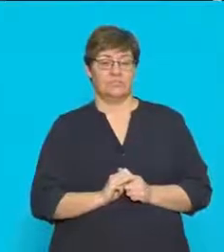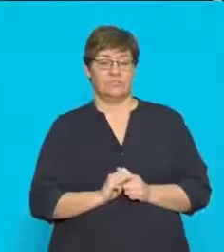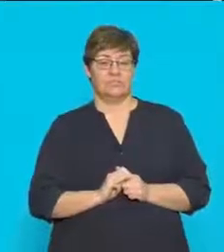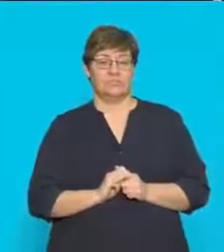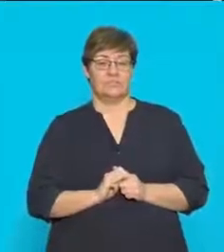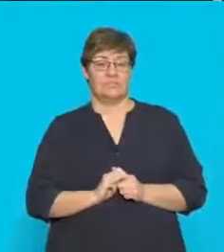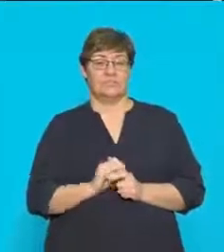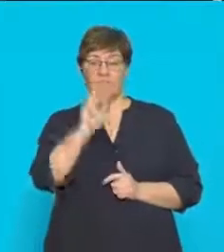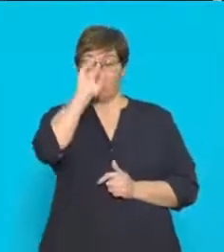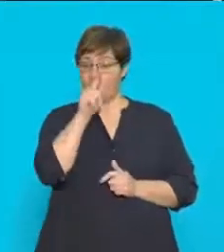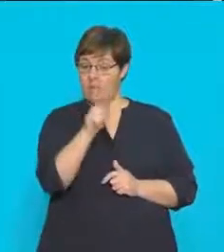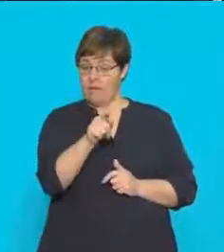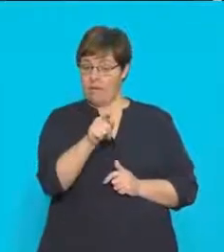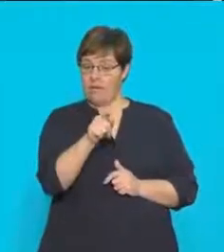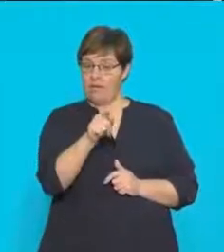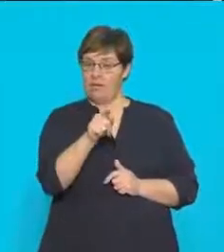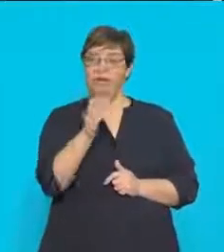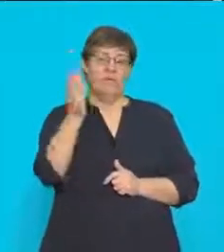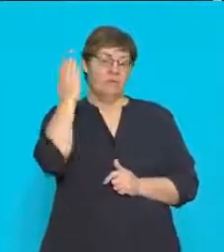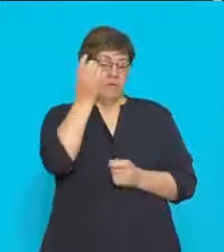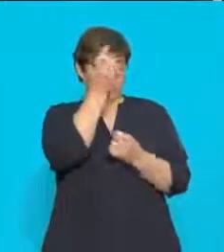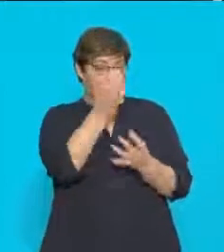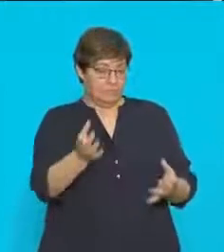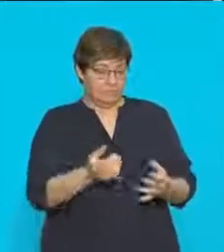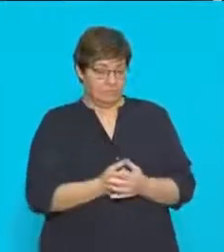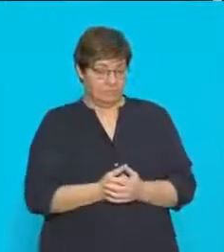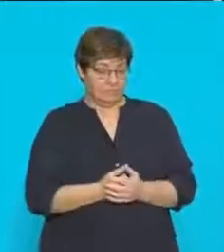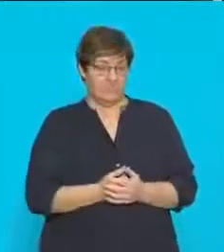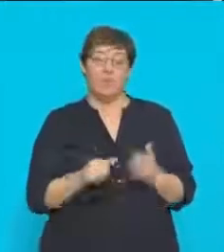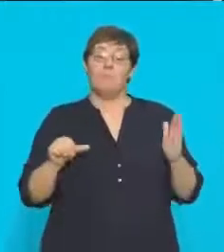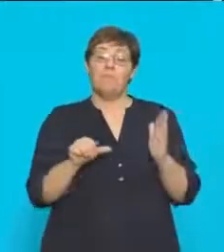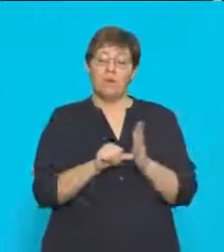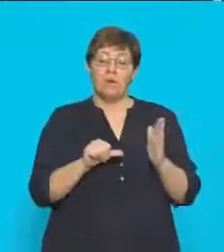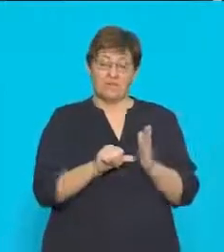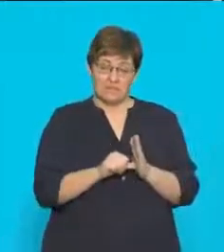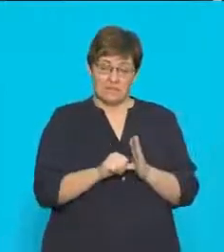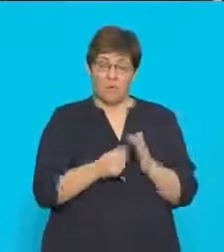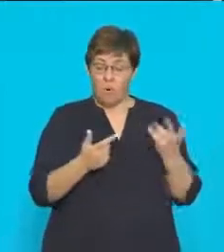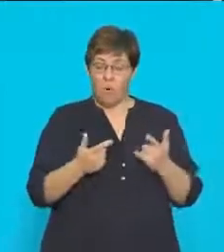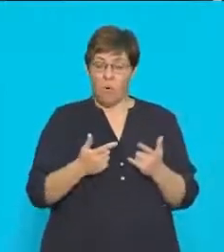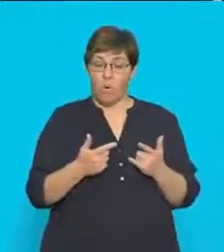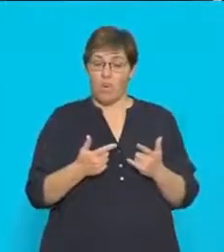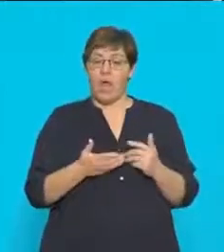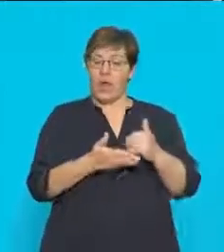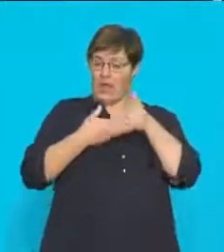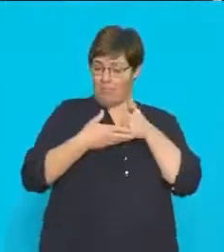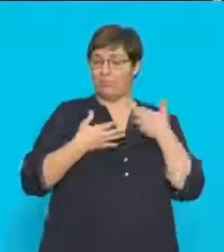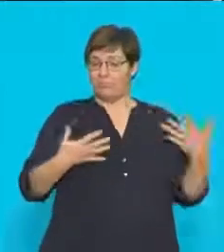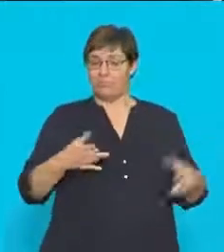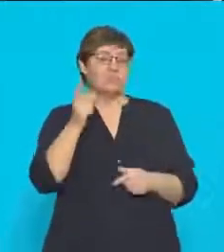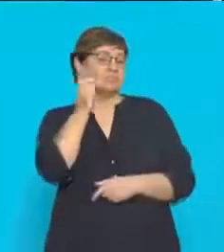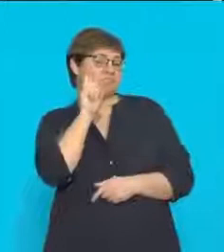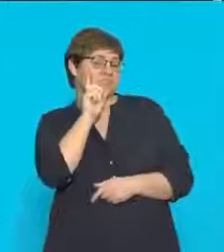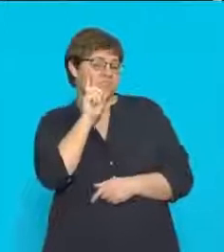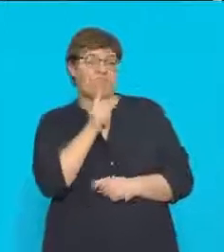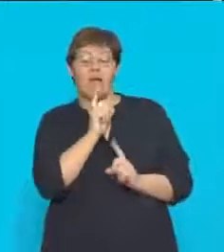Now remember, I reminded you earlier, it's very important, or it's quite useful to do a checksum to make